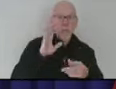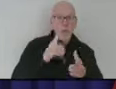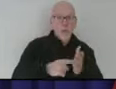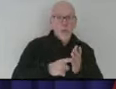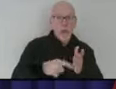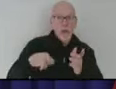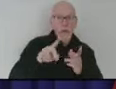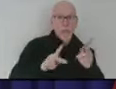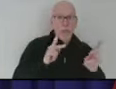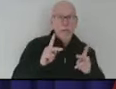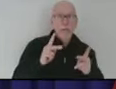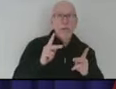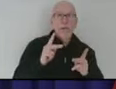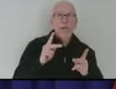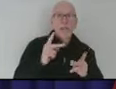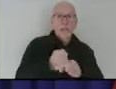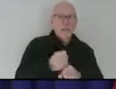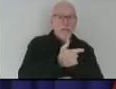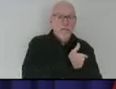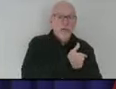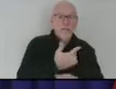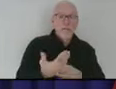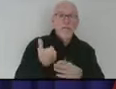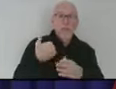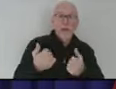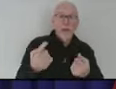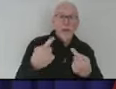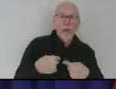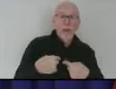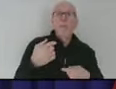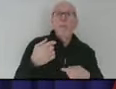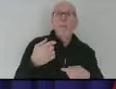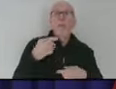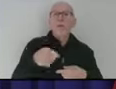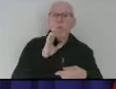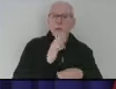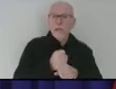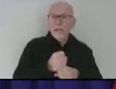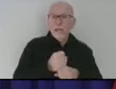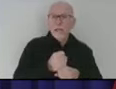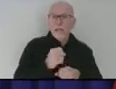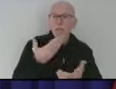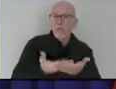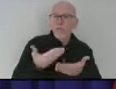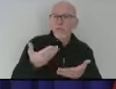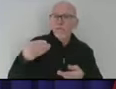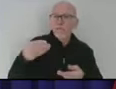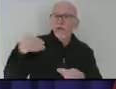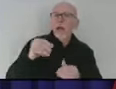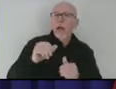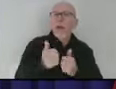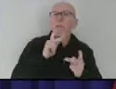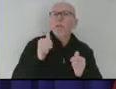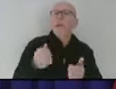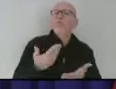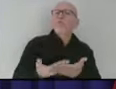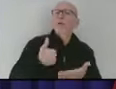to get the vaccine in order to come, are they going to get some sort of a proof, or how are people going to be able to prove